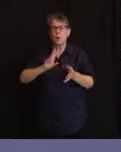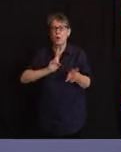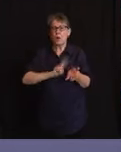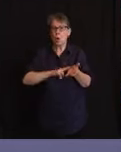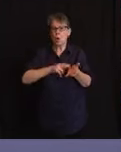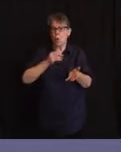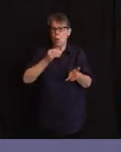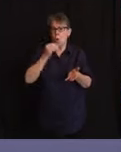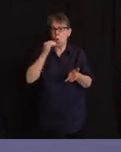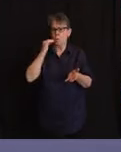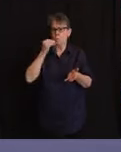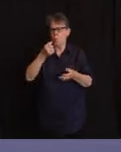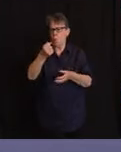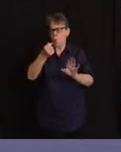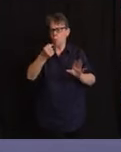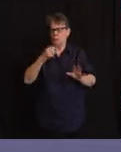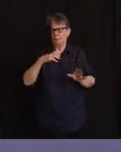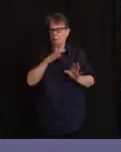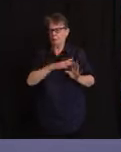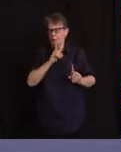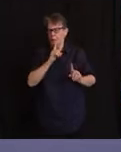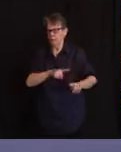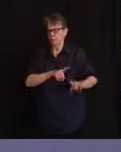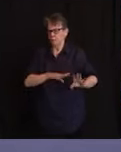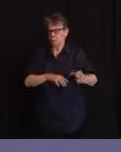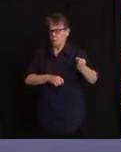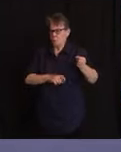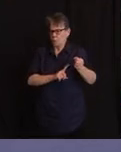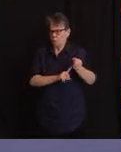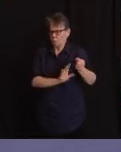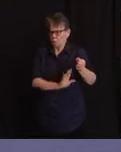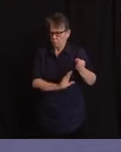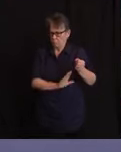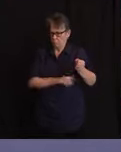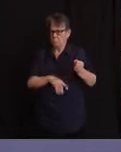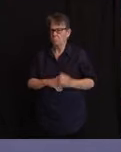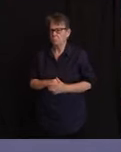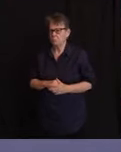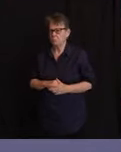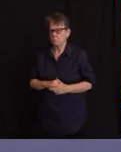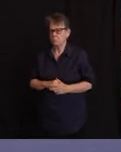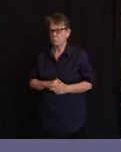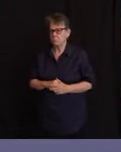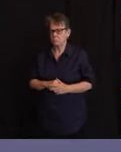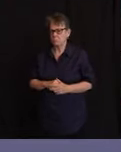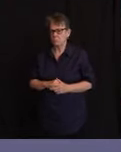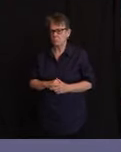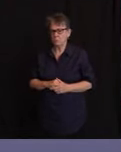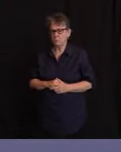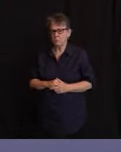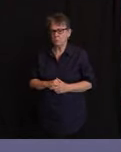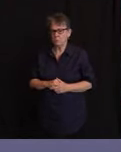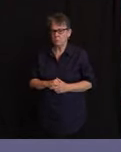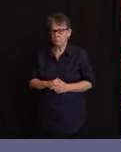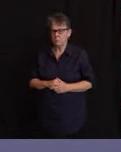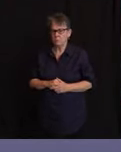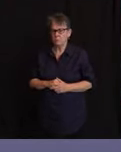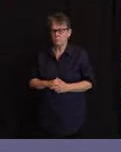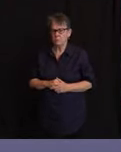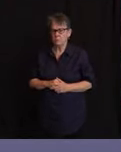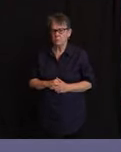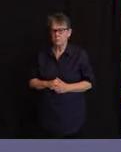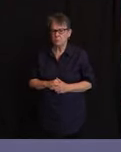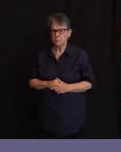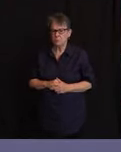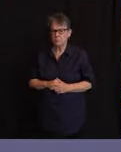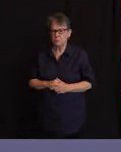in terms of, you asked about employees in particular, right? Can you stay close, Martel? Was that, you asked about employees in particular on the...